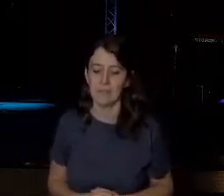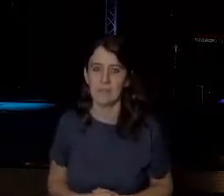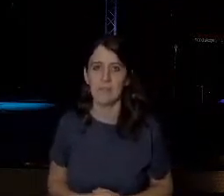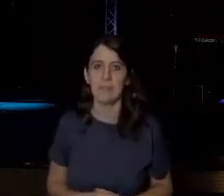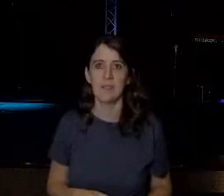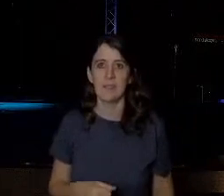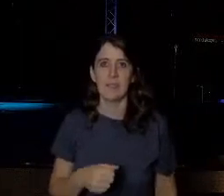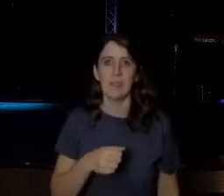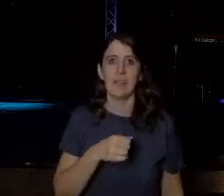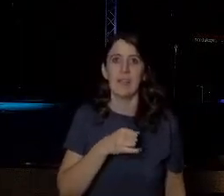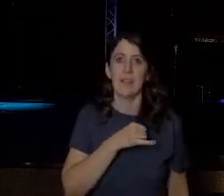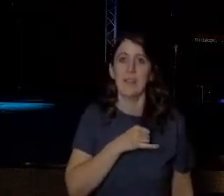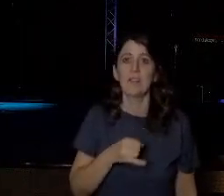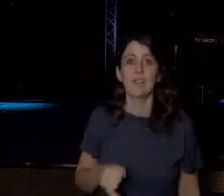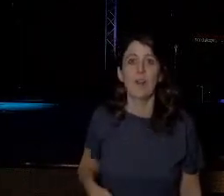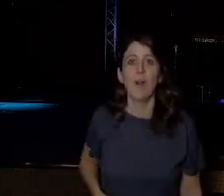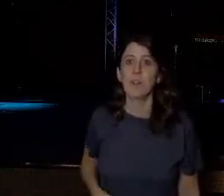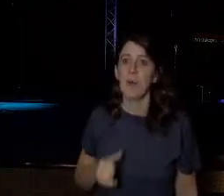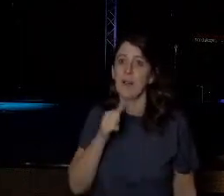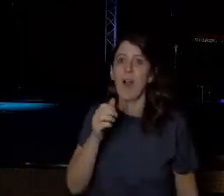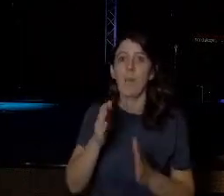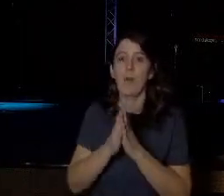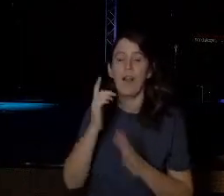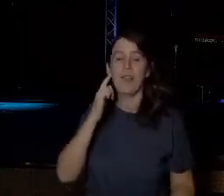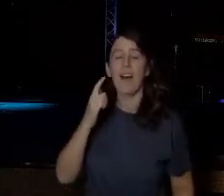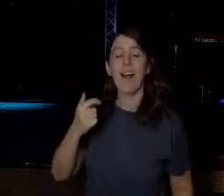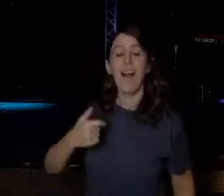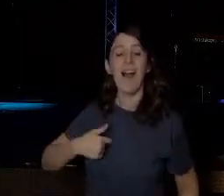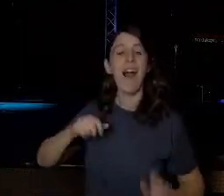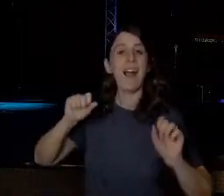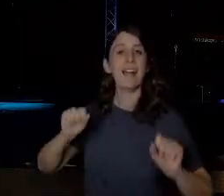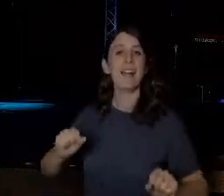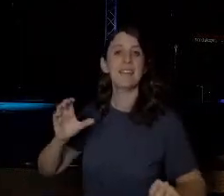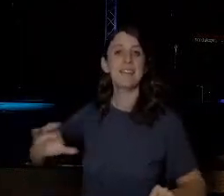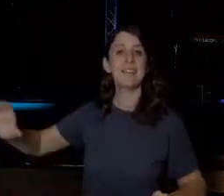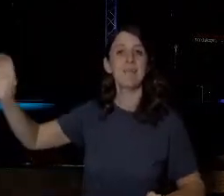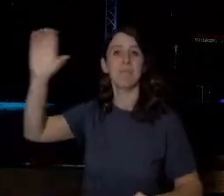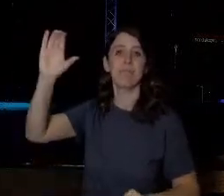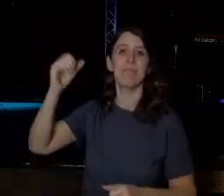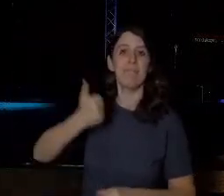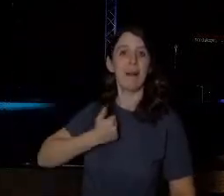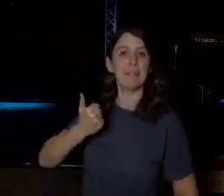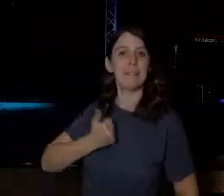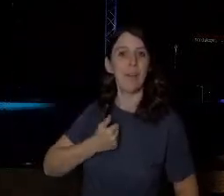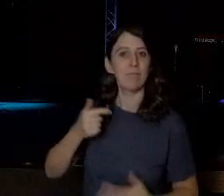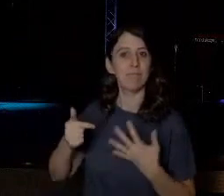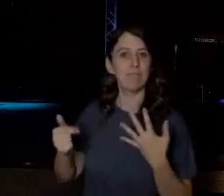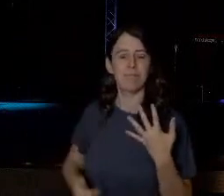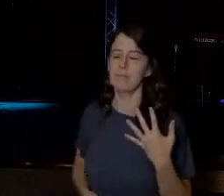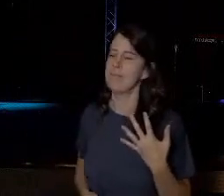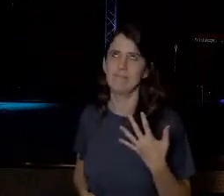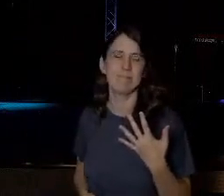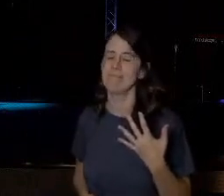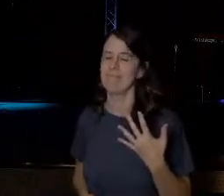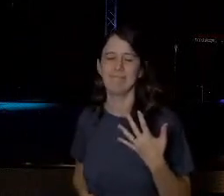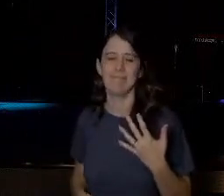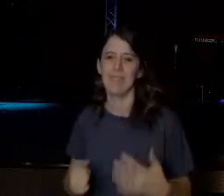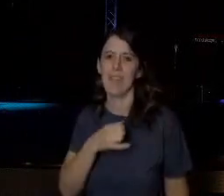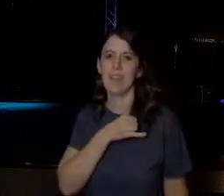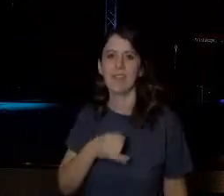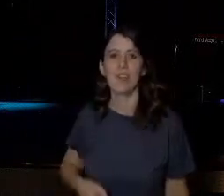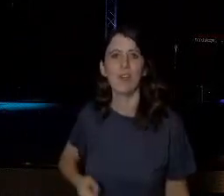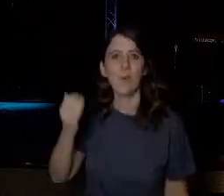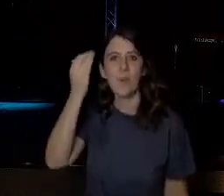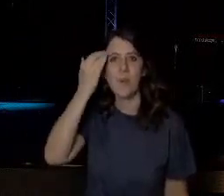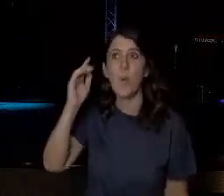thought, here's all the steps that I could also take to stop the sun and the moon. Nope. He prayed that prayer knowing the only